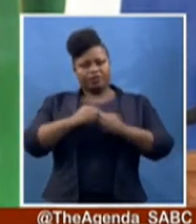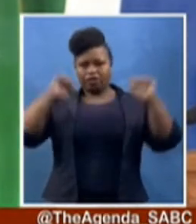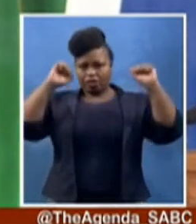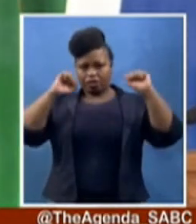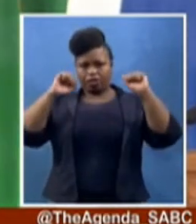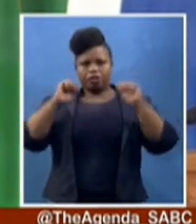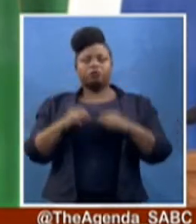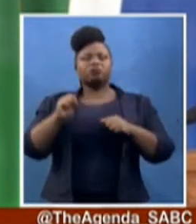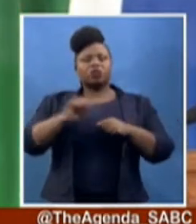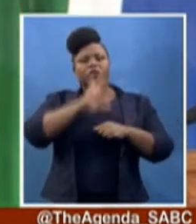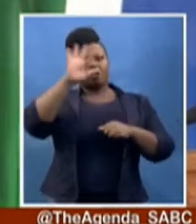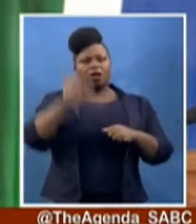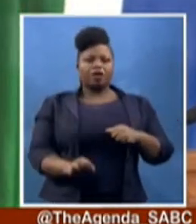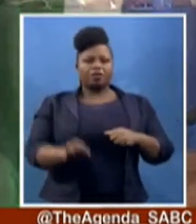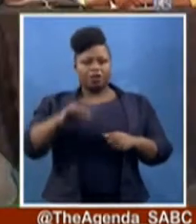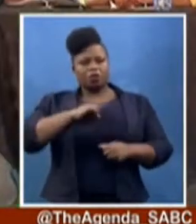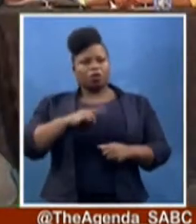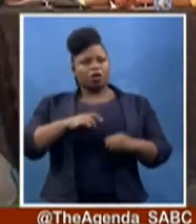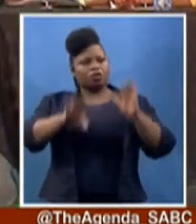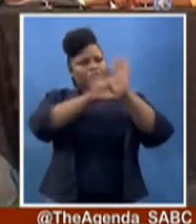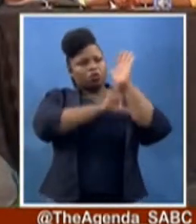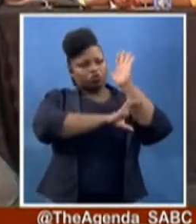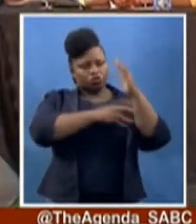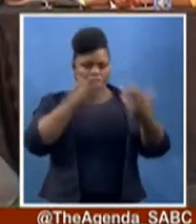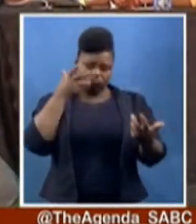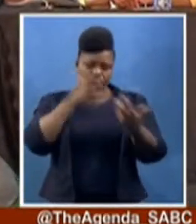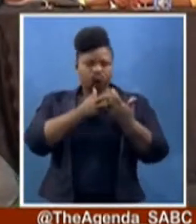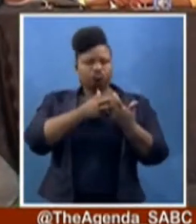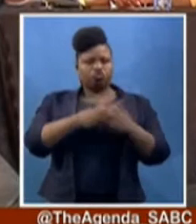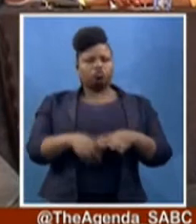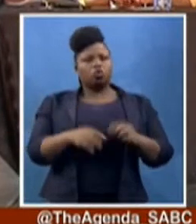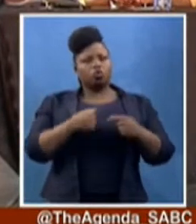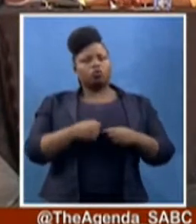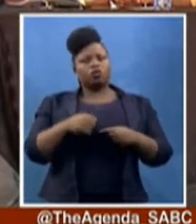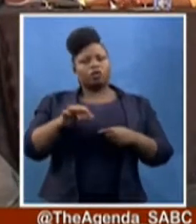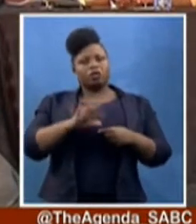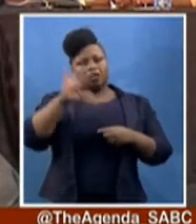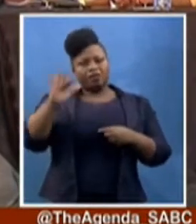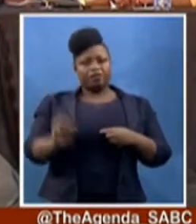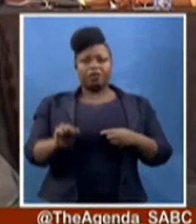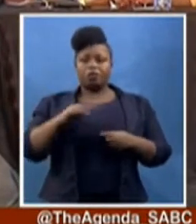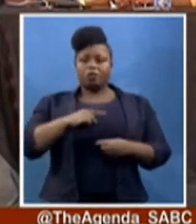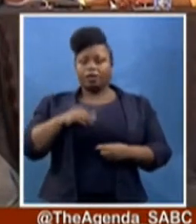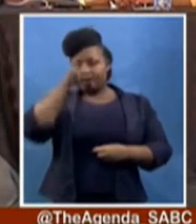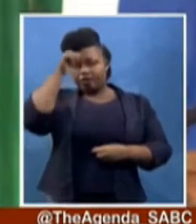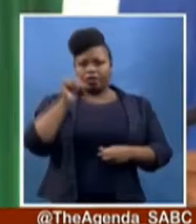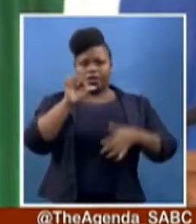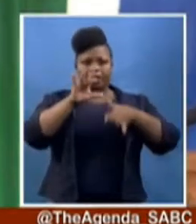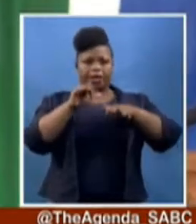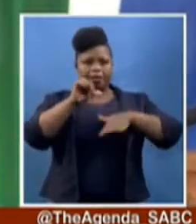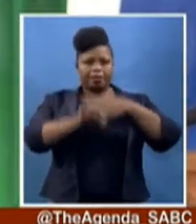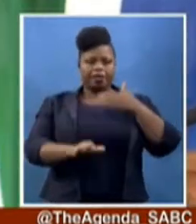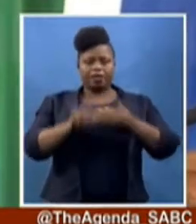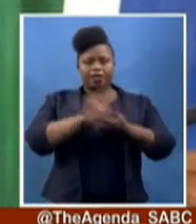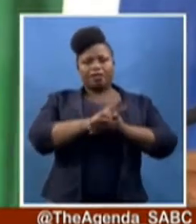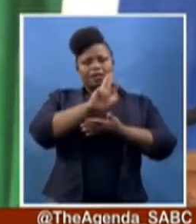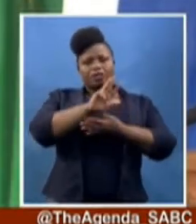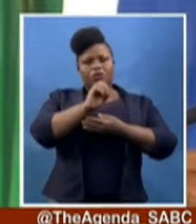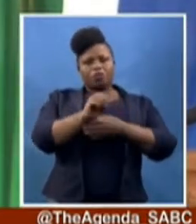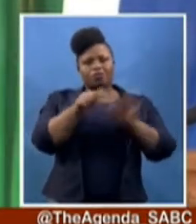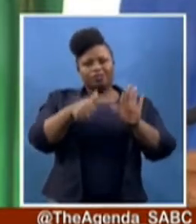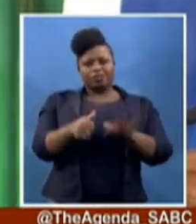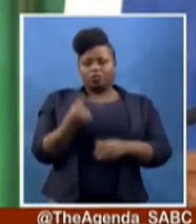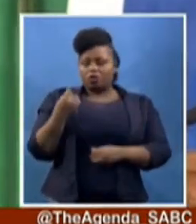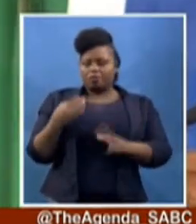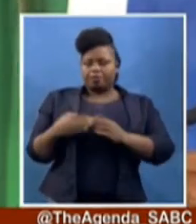constitutionalism and regeneration of Africa. In April 1906, one of the founding members of the African National Congress,